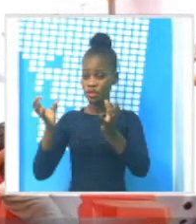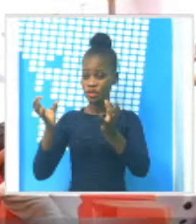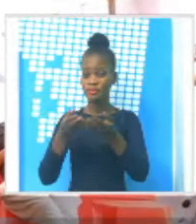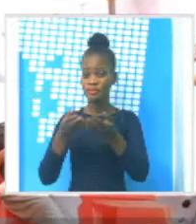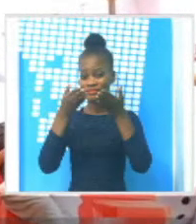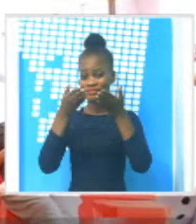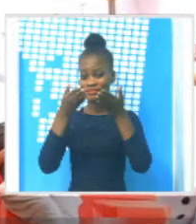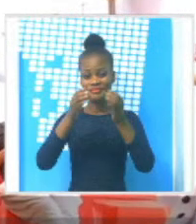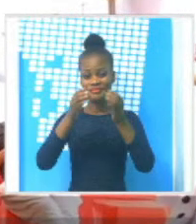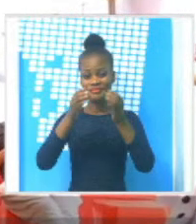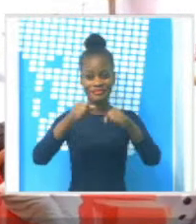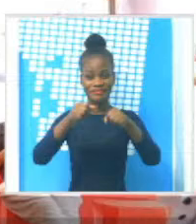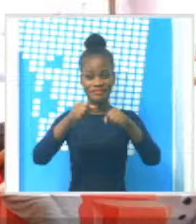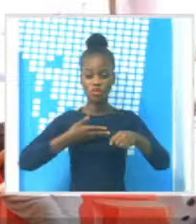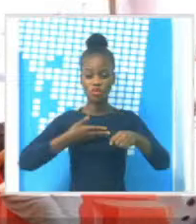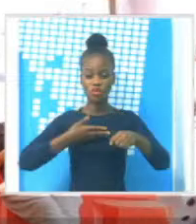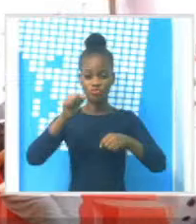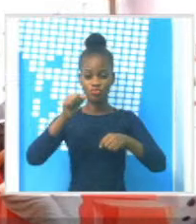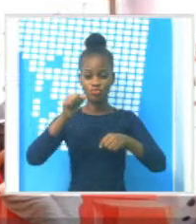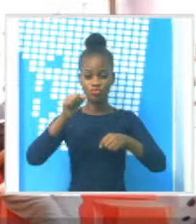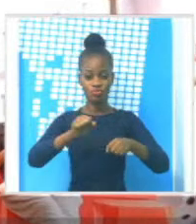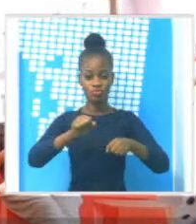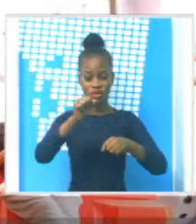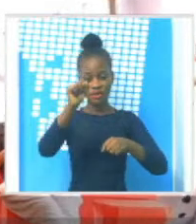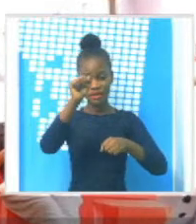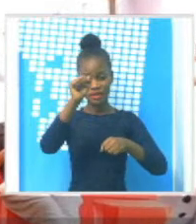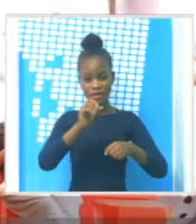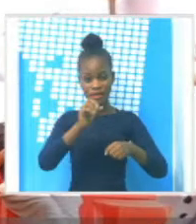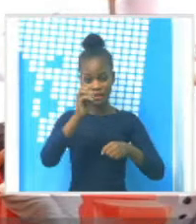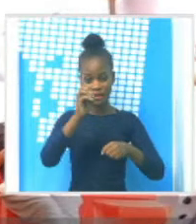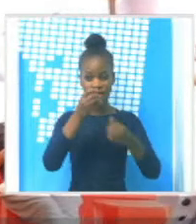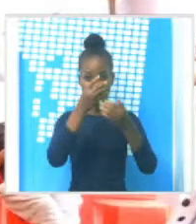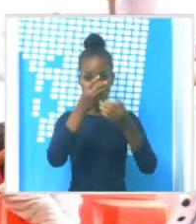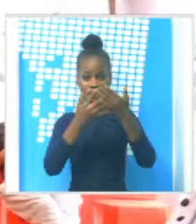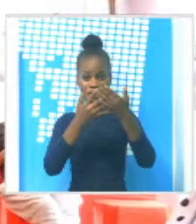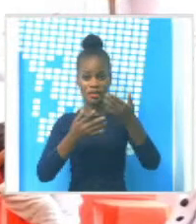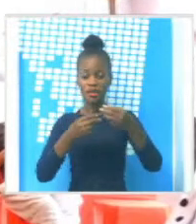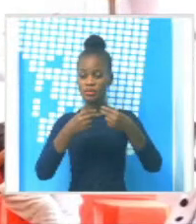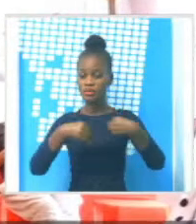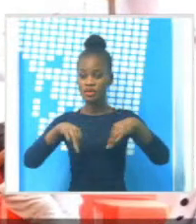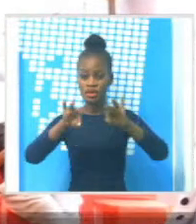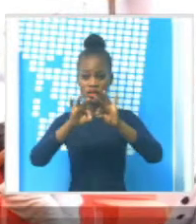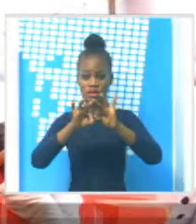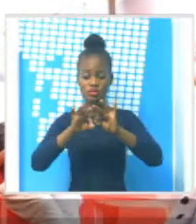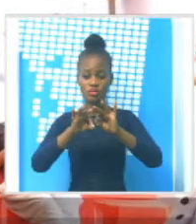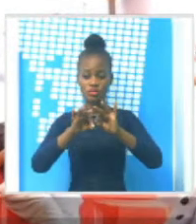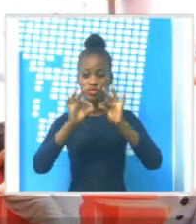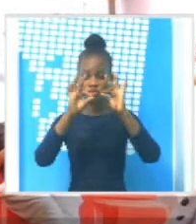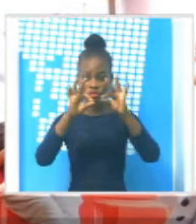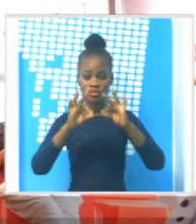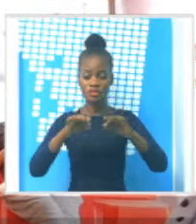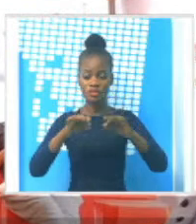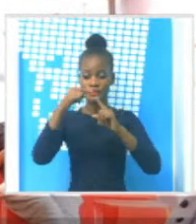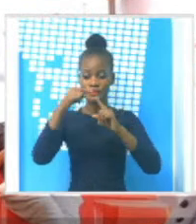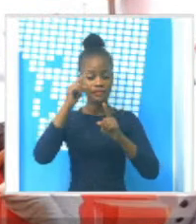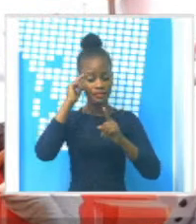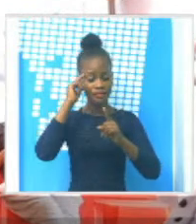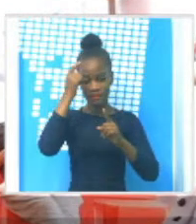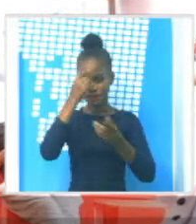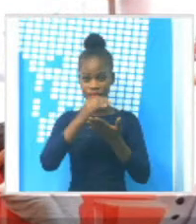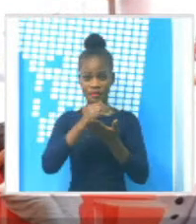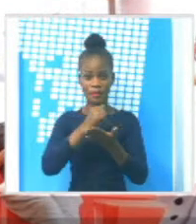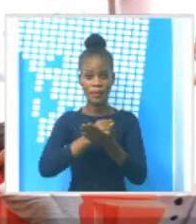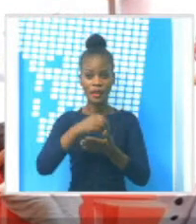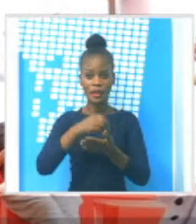that can invest. So blood donation is a very important element of that community, because you never